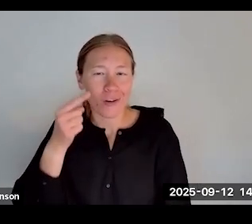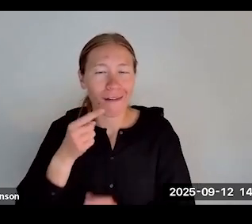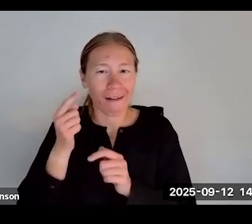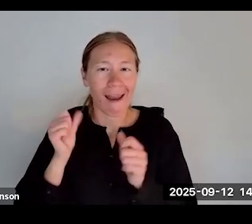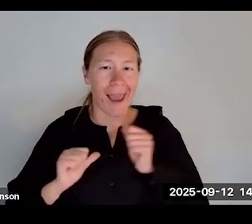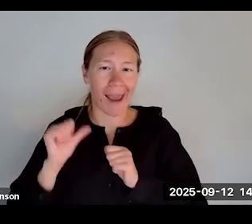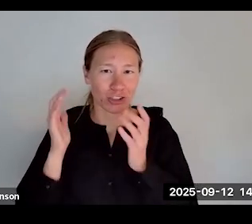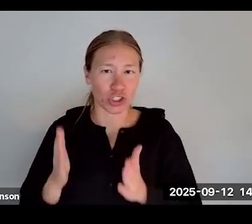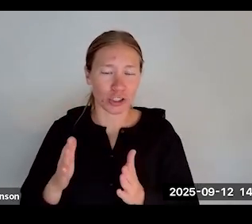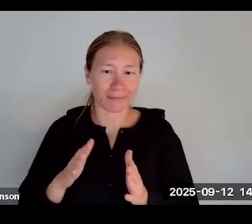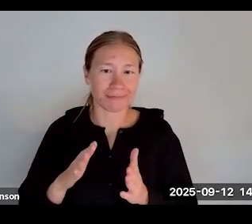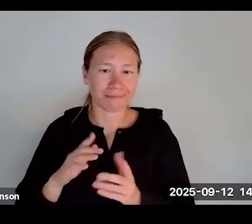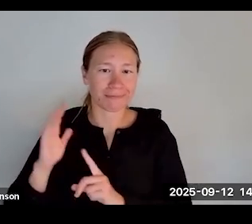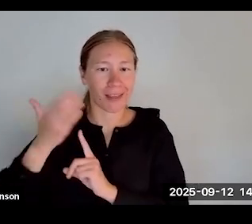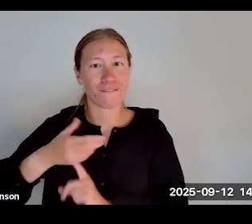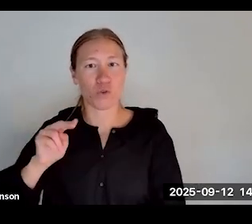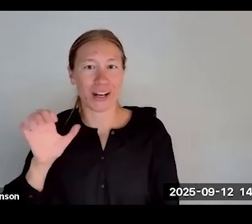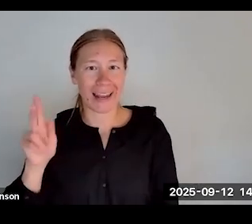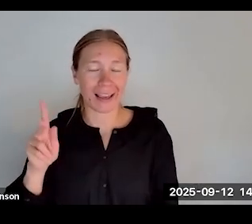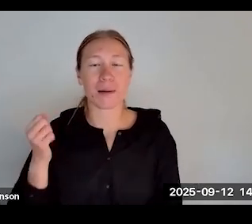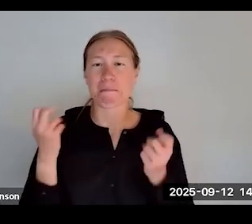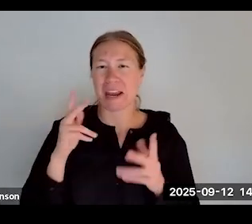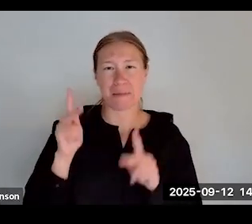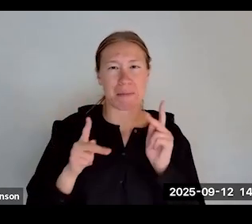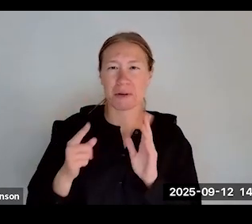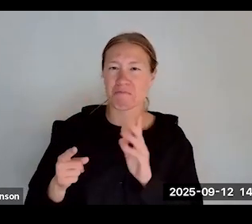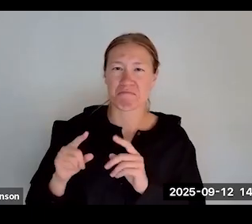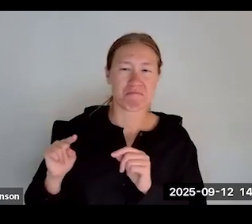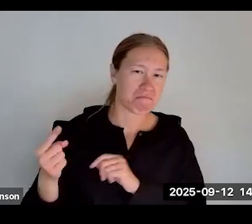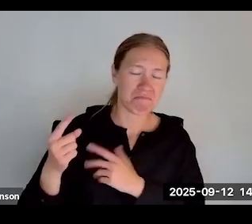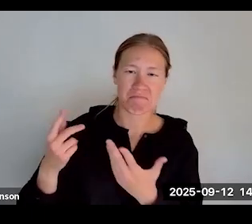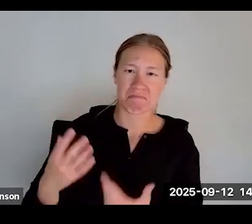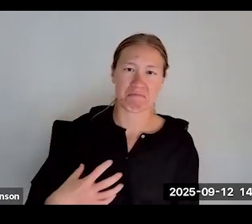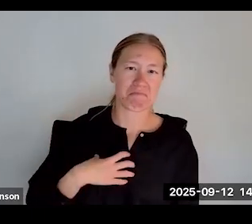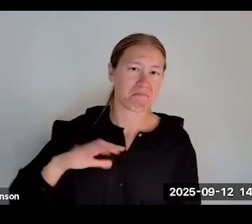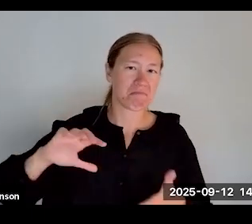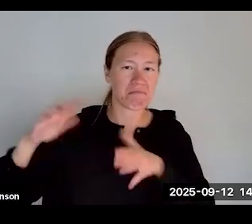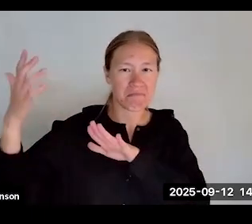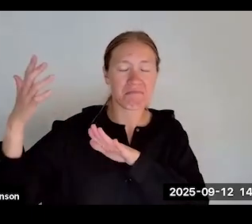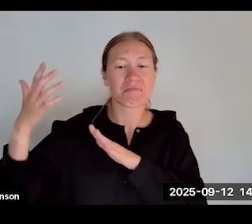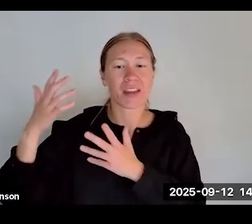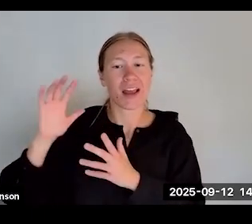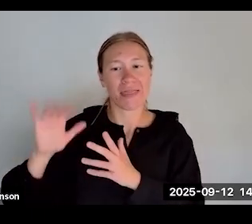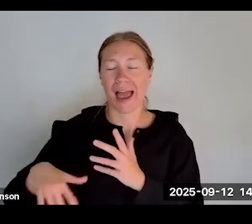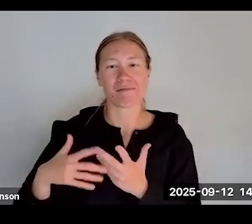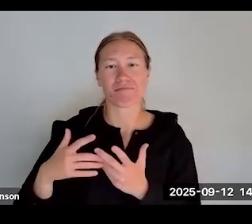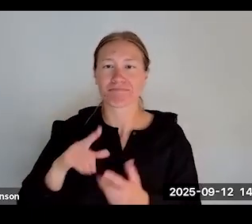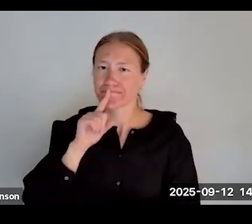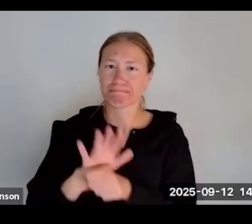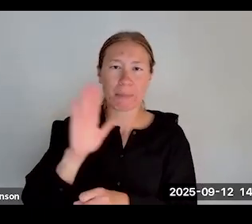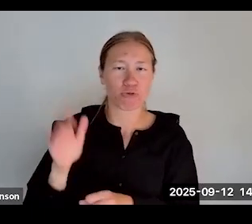community. Many boycotted the series and vowed to never watch it. The Stand is another hefty novel. It comes in at